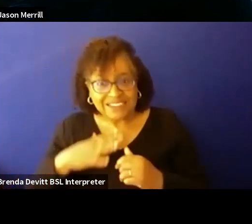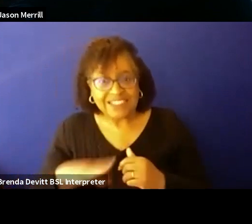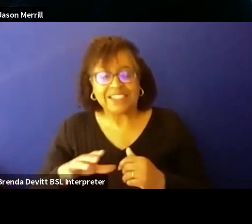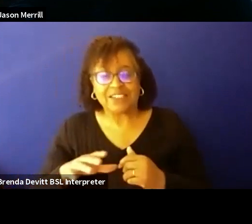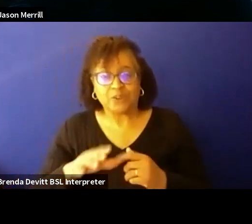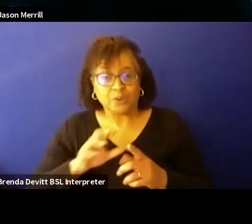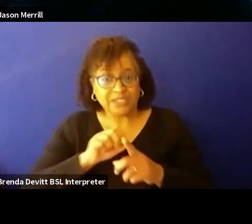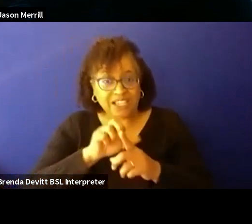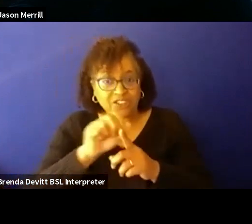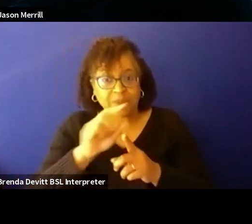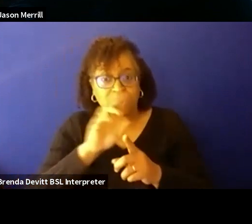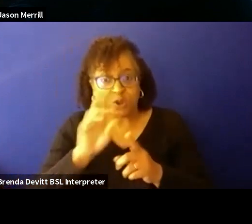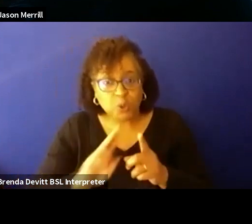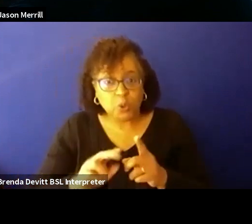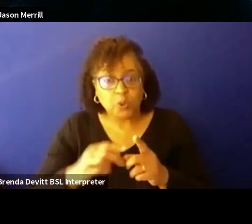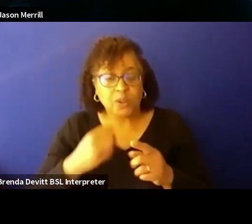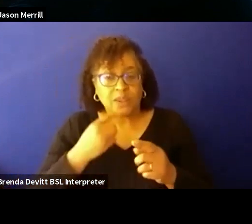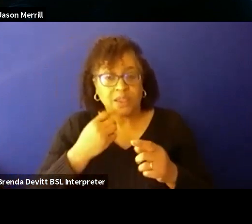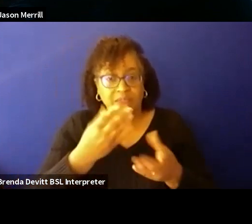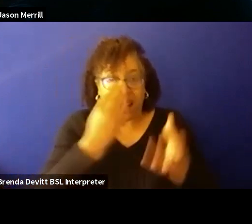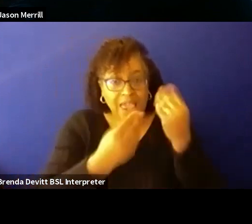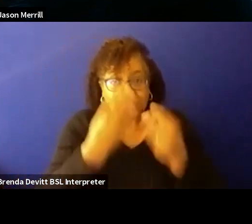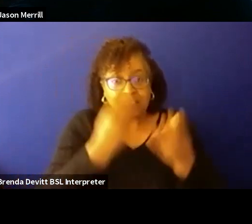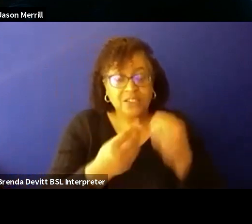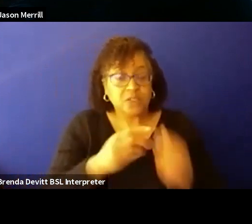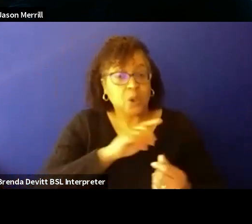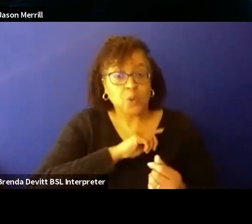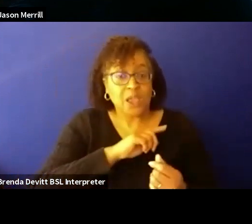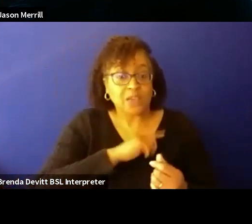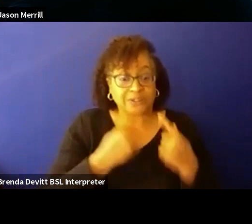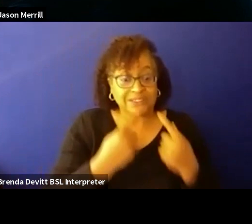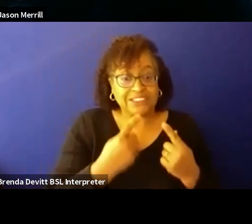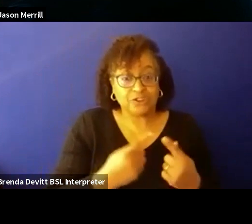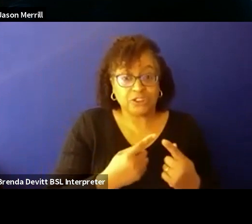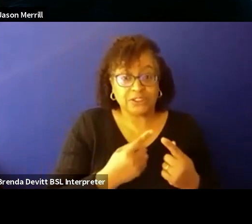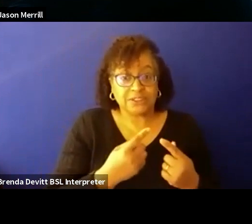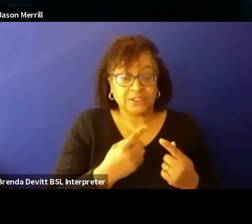children in school with their lesson.